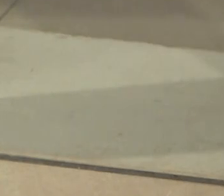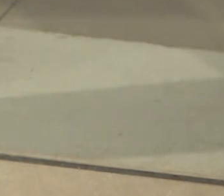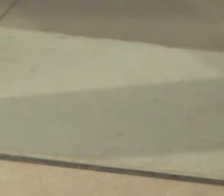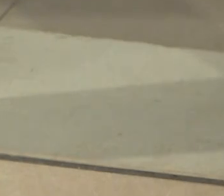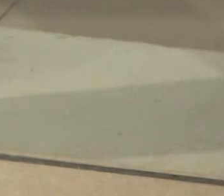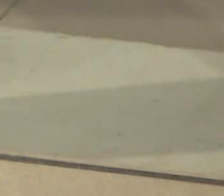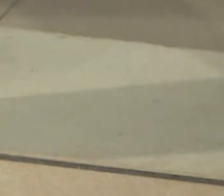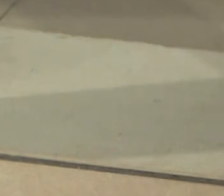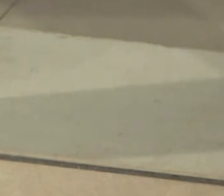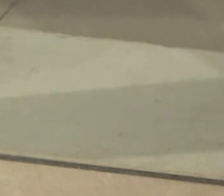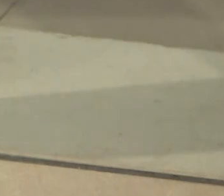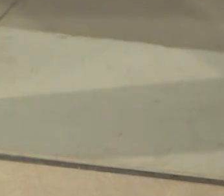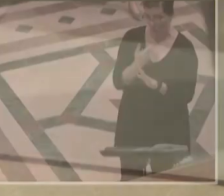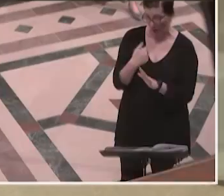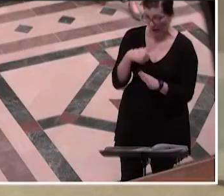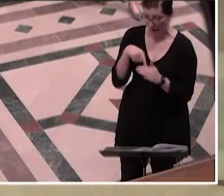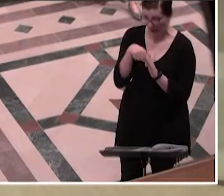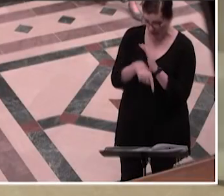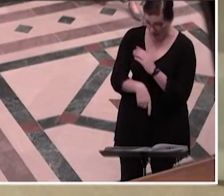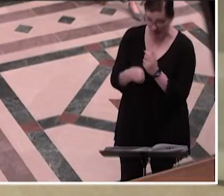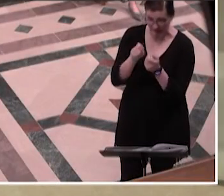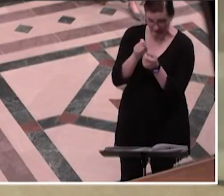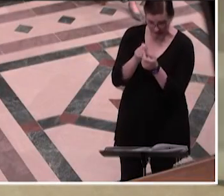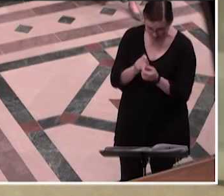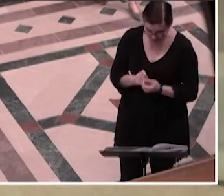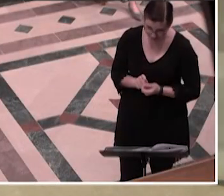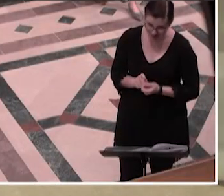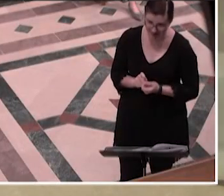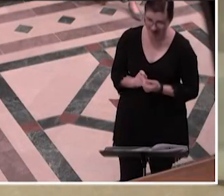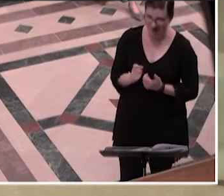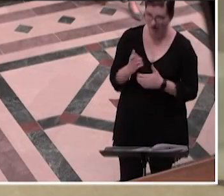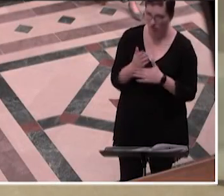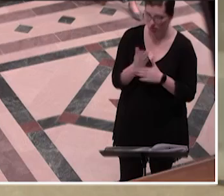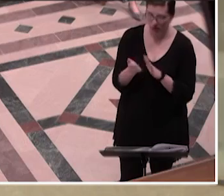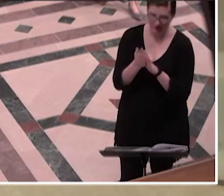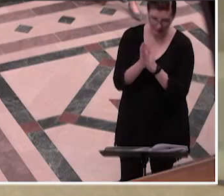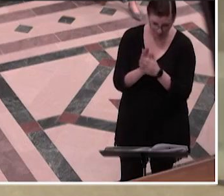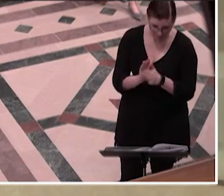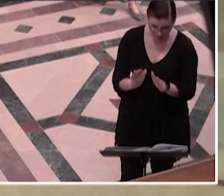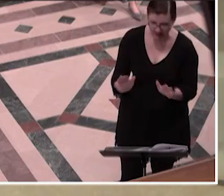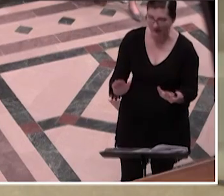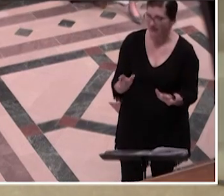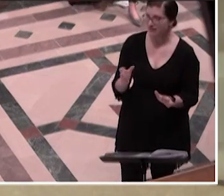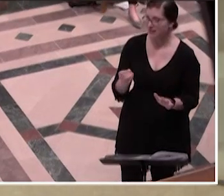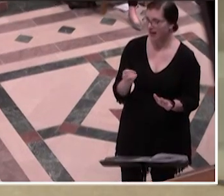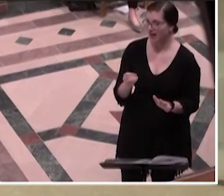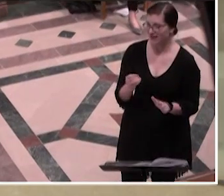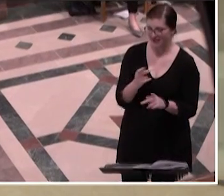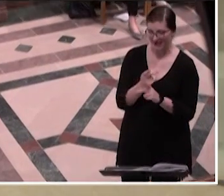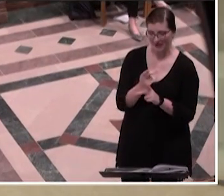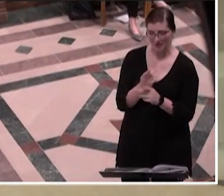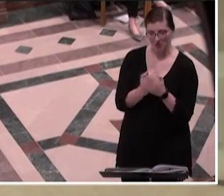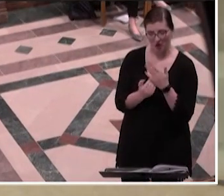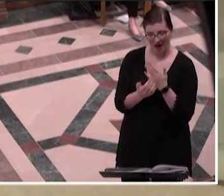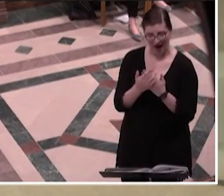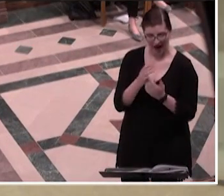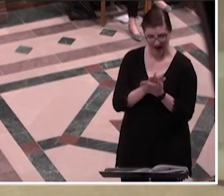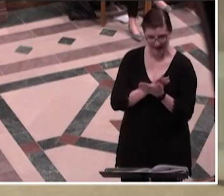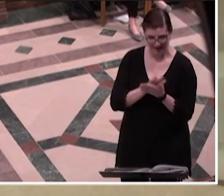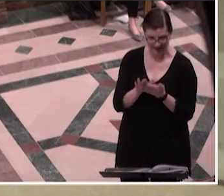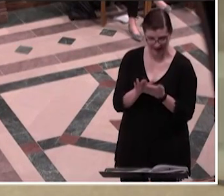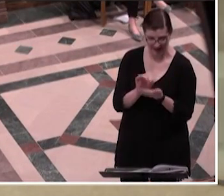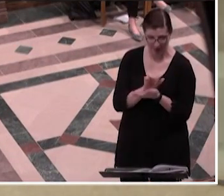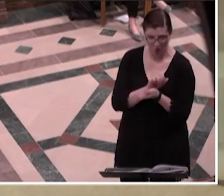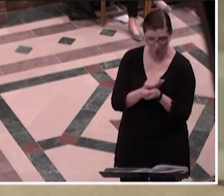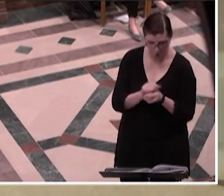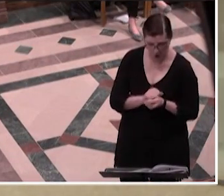into the specifics of sharing the peace and our keeping our hands cleaned and washed, I do have